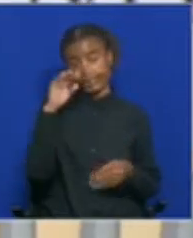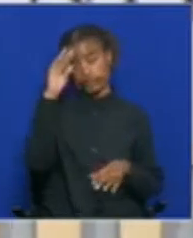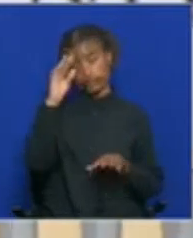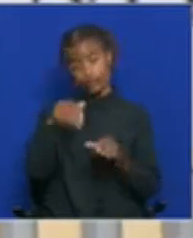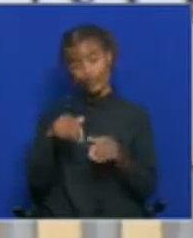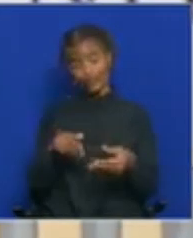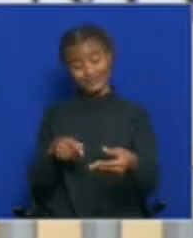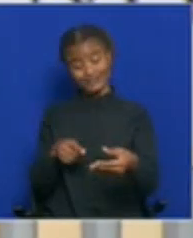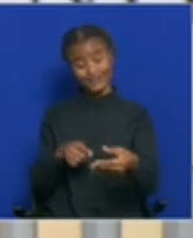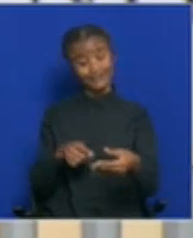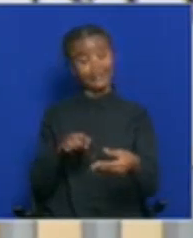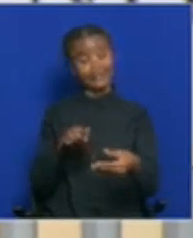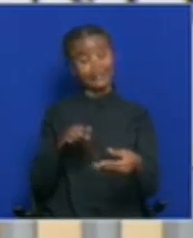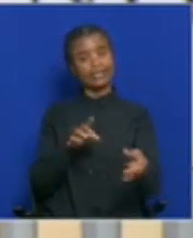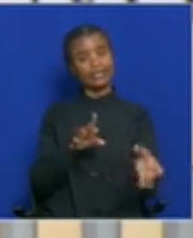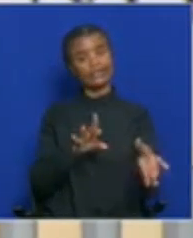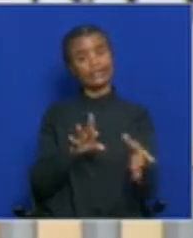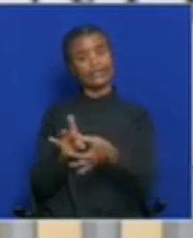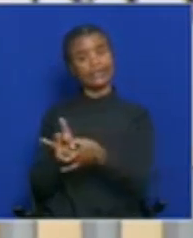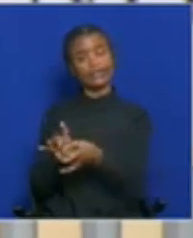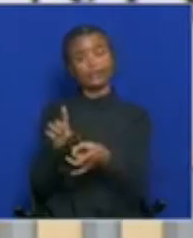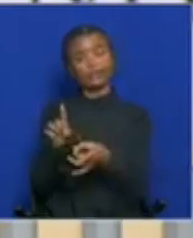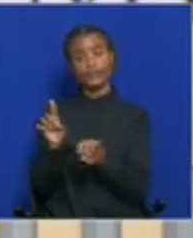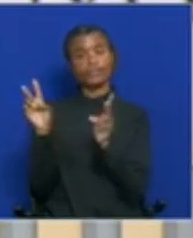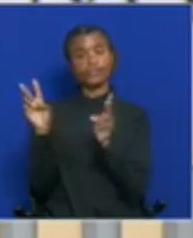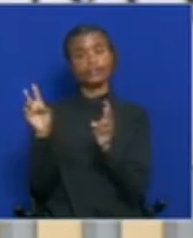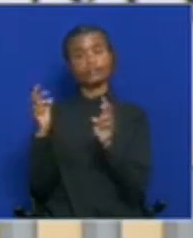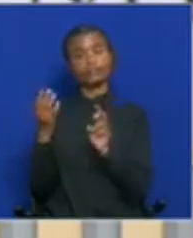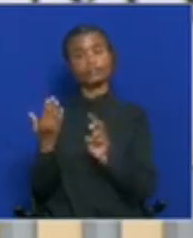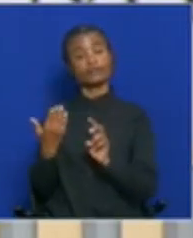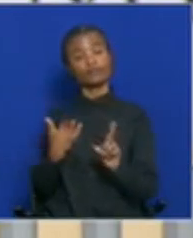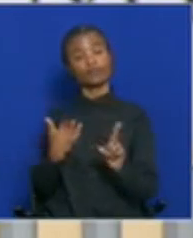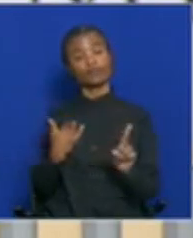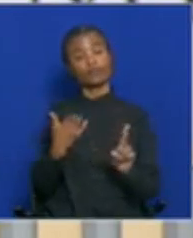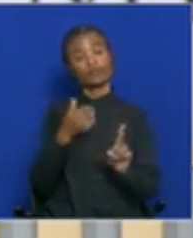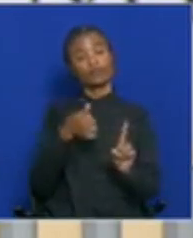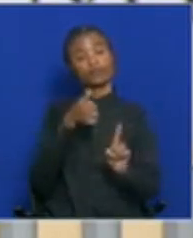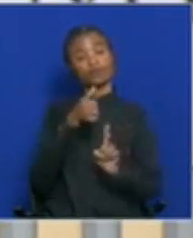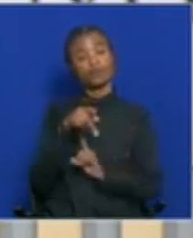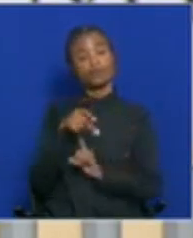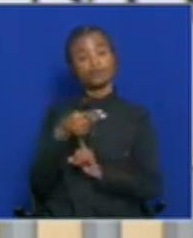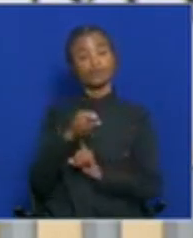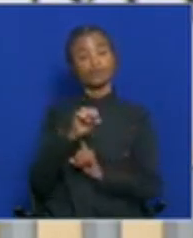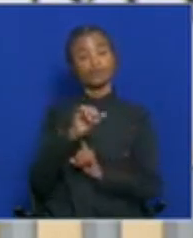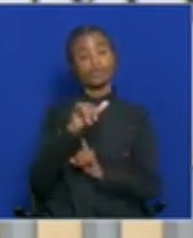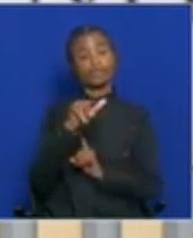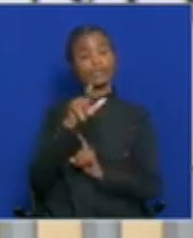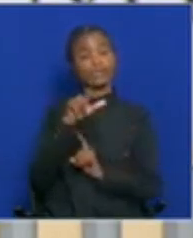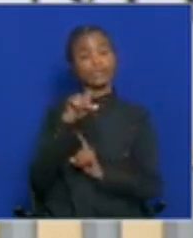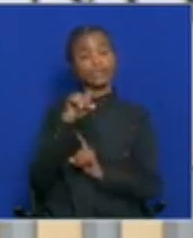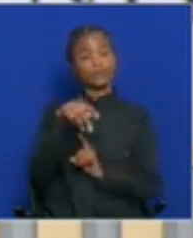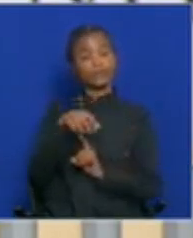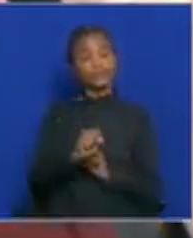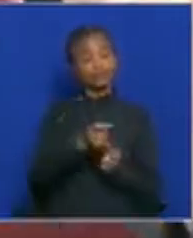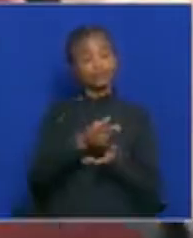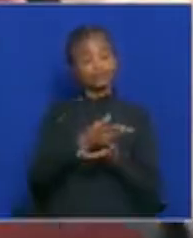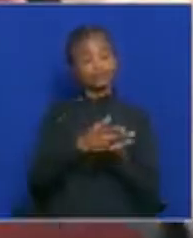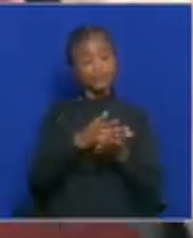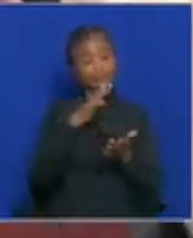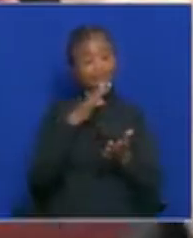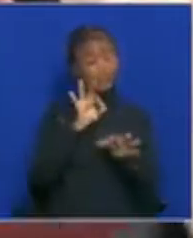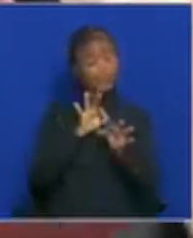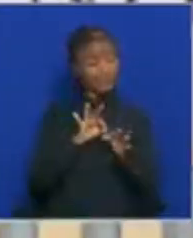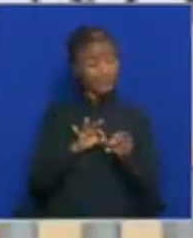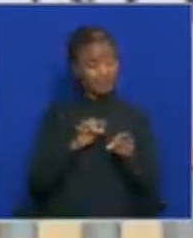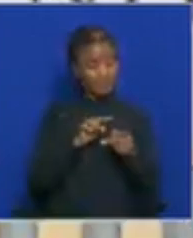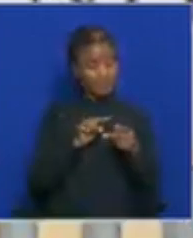matter that I've spoken to Colonel Phillips about. I didn't specify the case numbers or the numbers. Oh, and then they gave you 7.